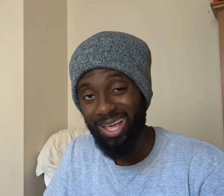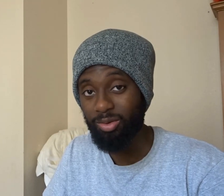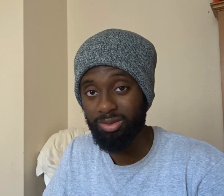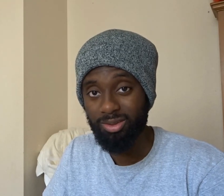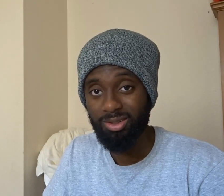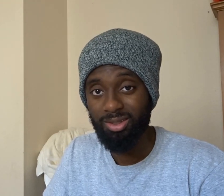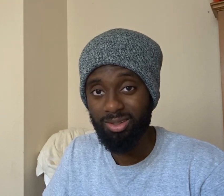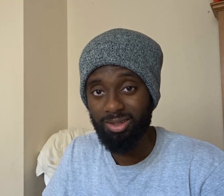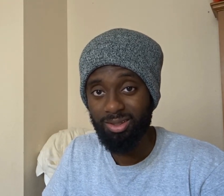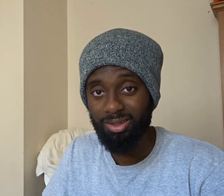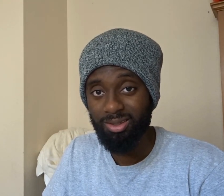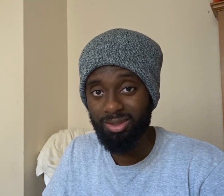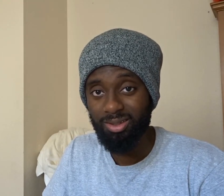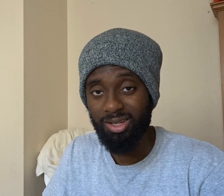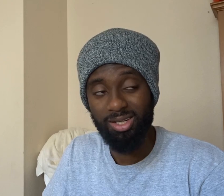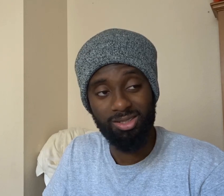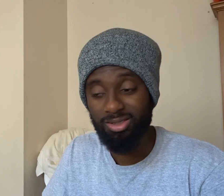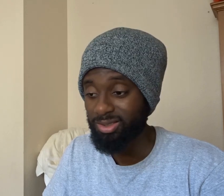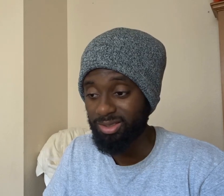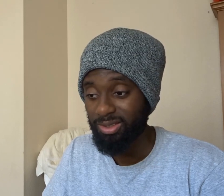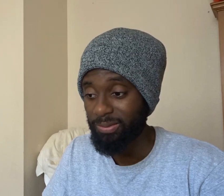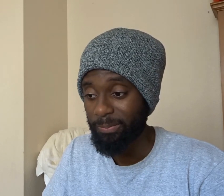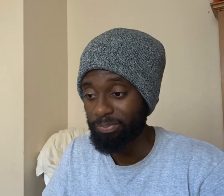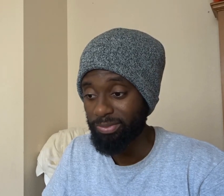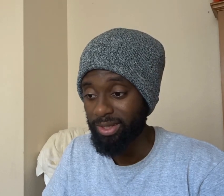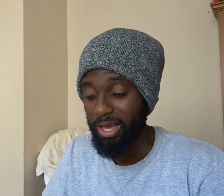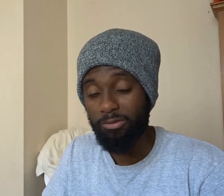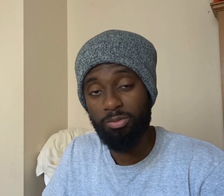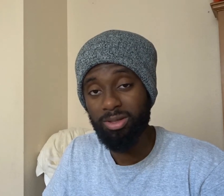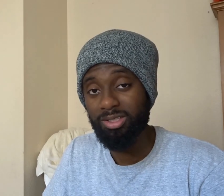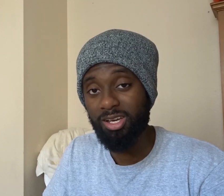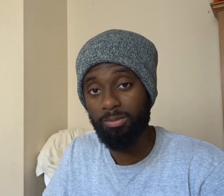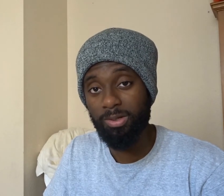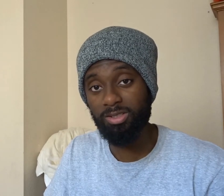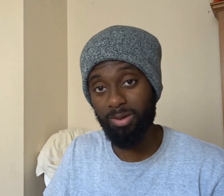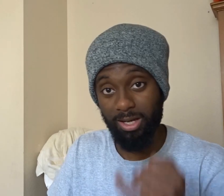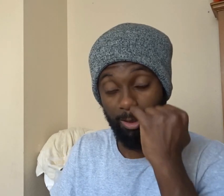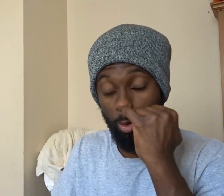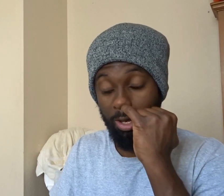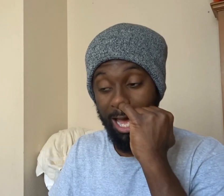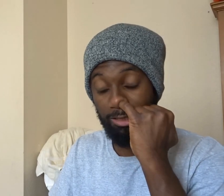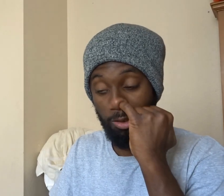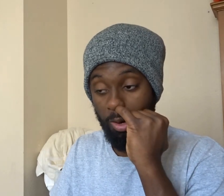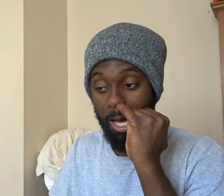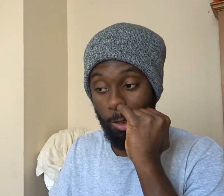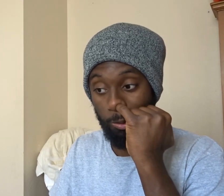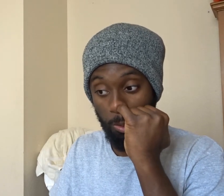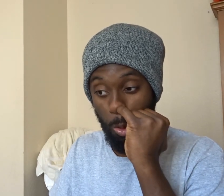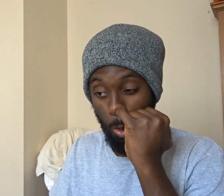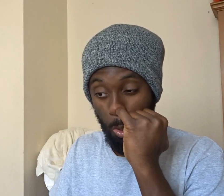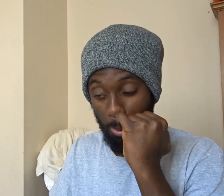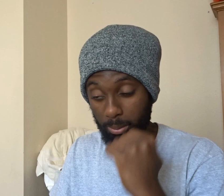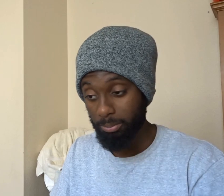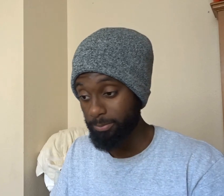get hired? Because if you mean to tell me somebody that don't actually know how to